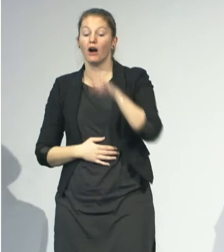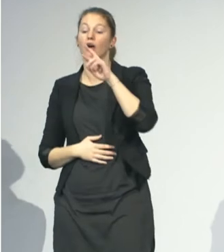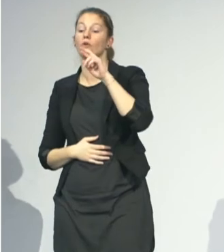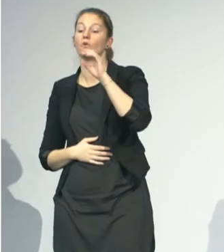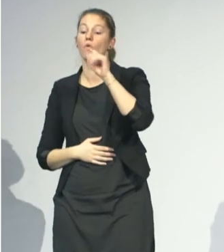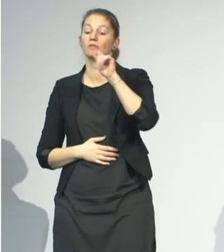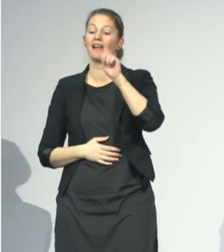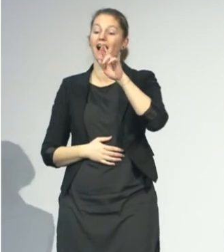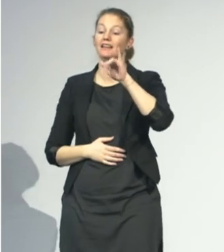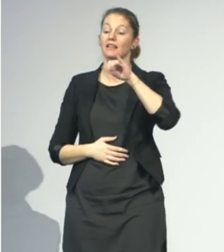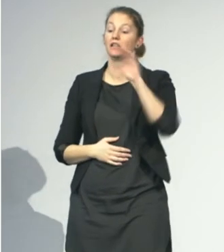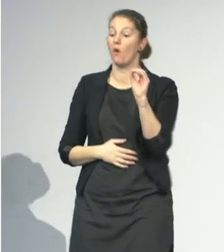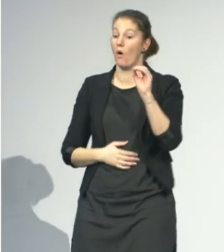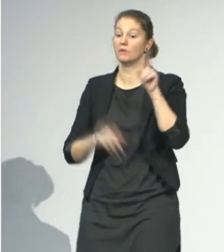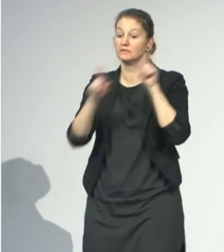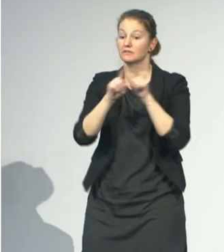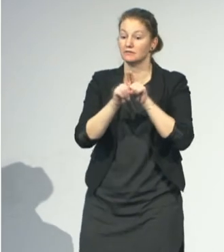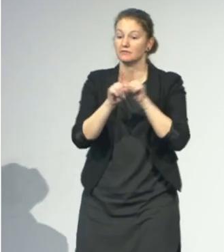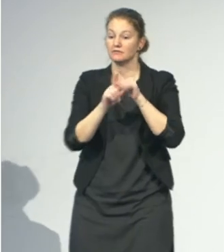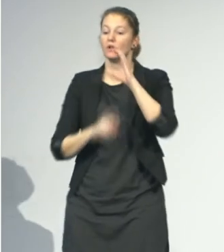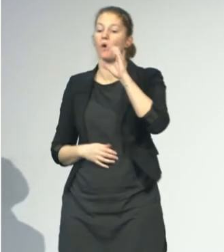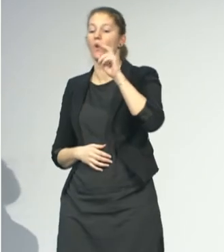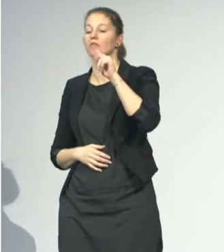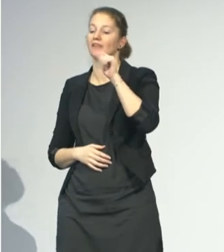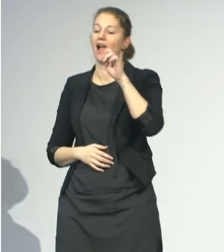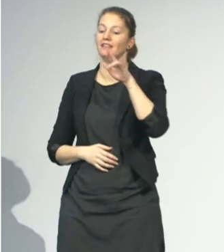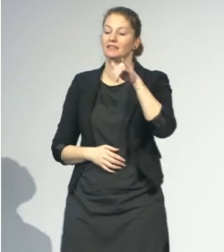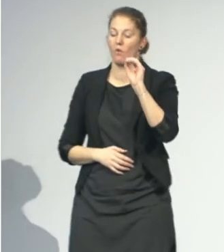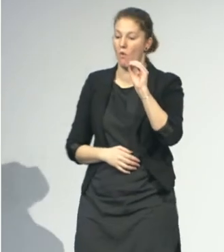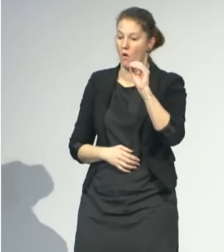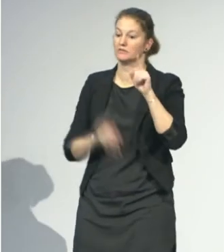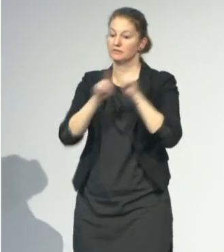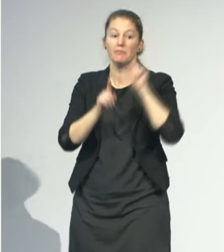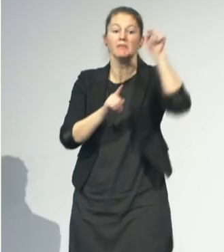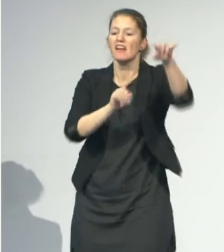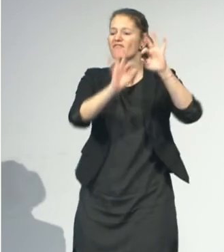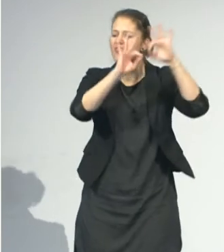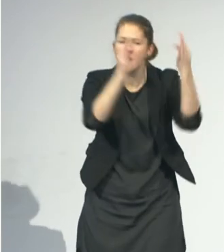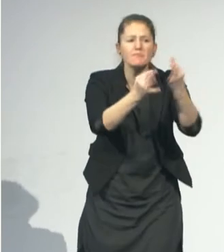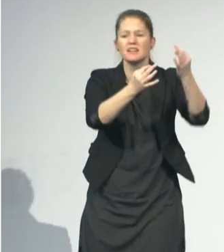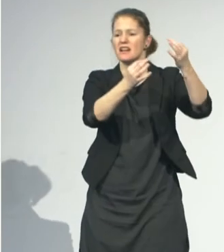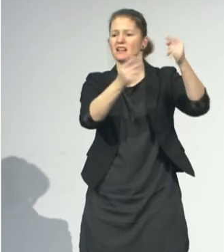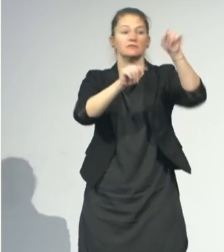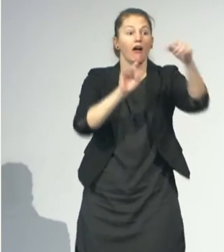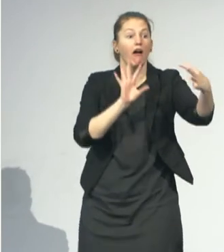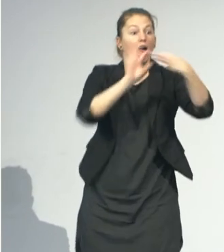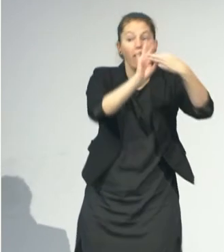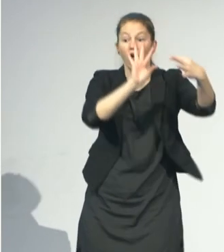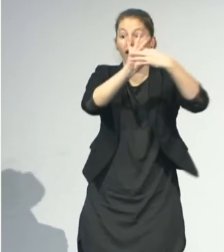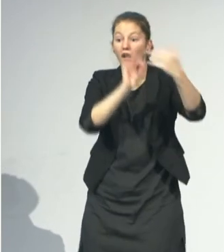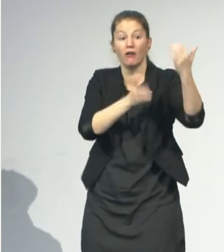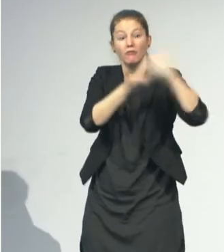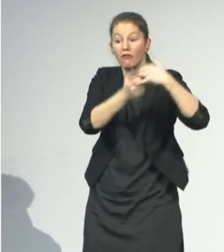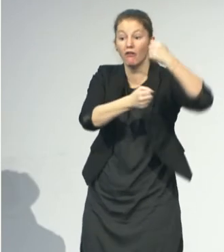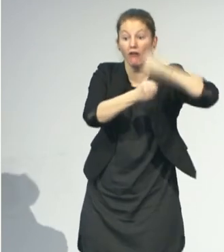for Canada. And we've worked with some families there, and it's been quite amazing to watch how they've just taken off with the